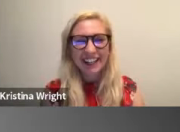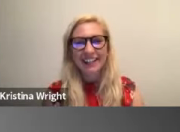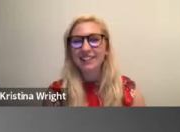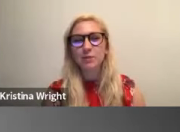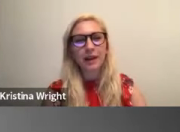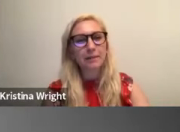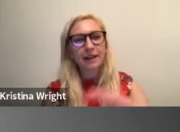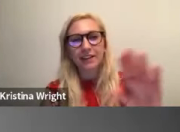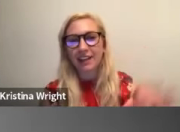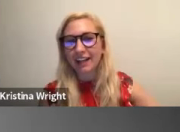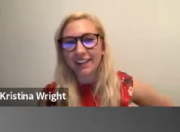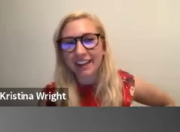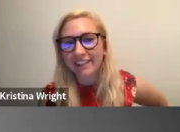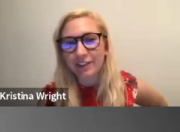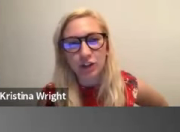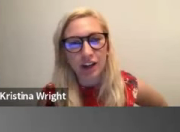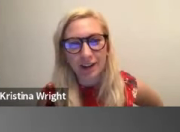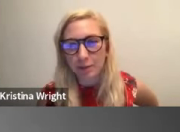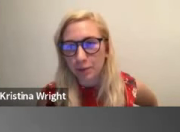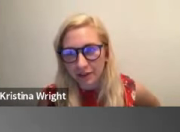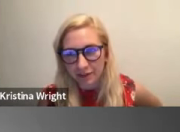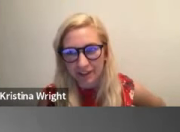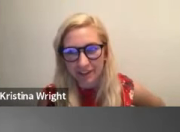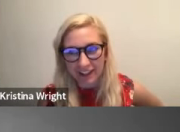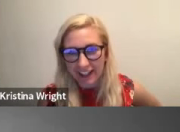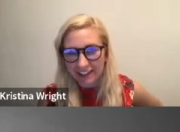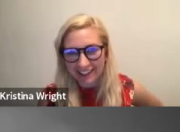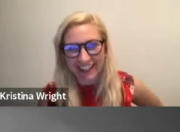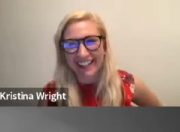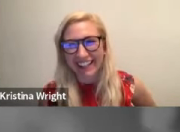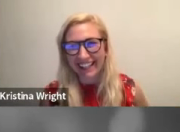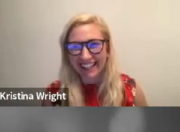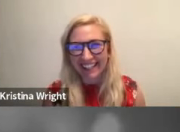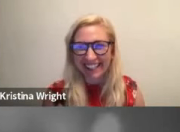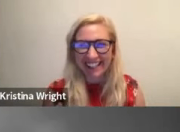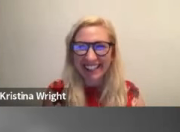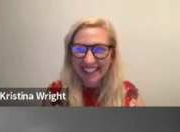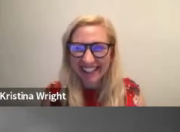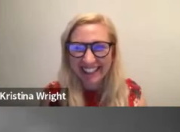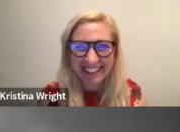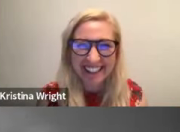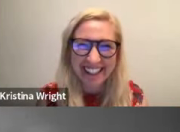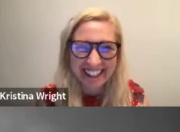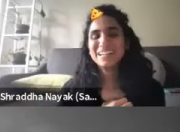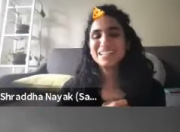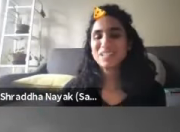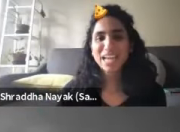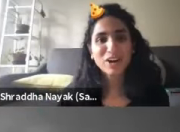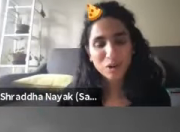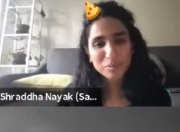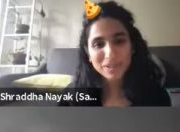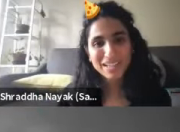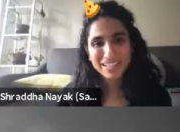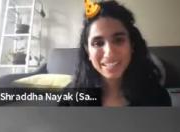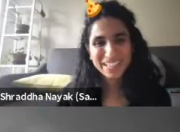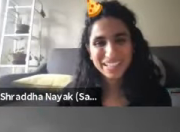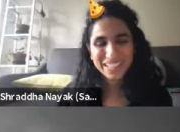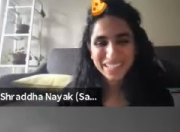This is way better than anything I've ever drawn on a board in front of a class. Well, I